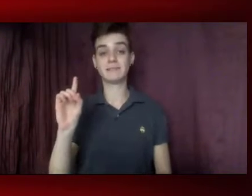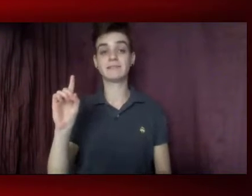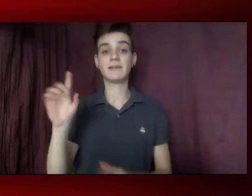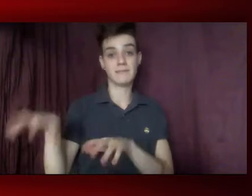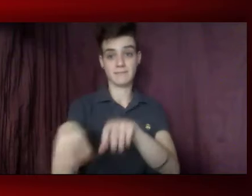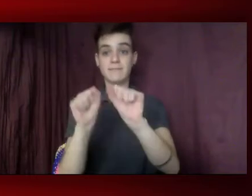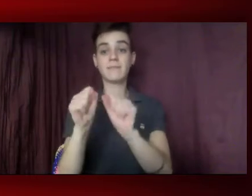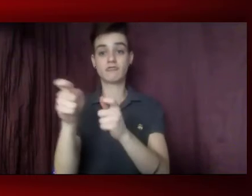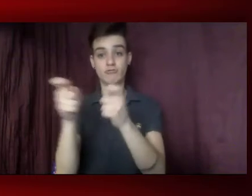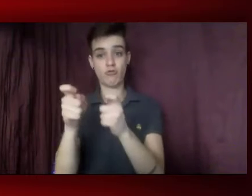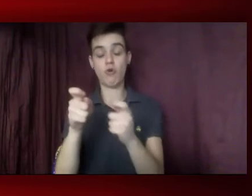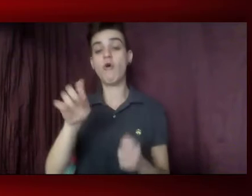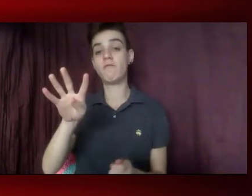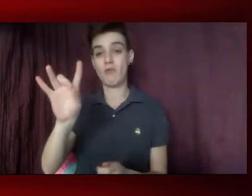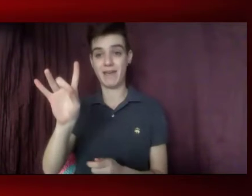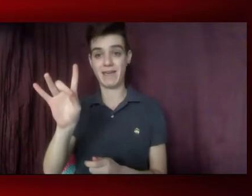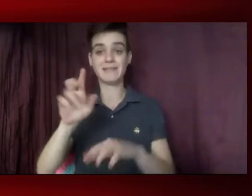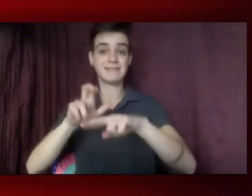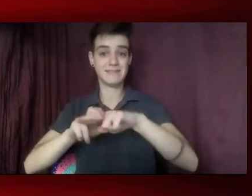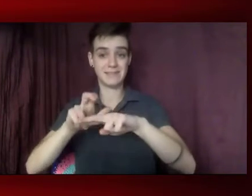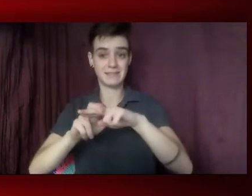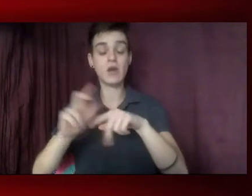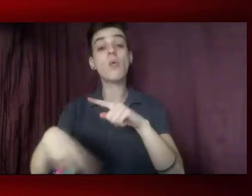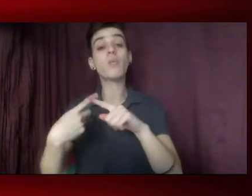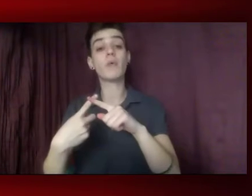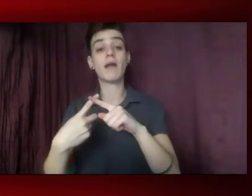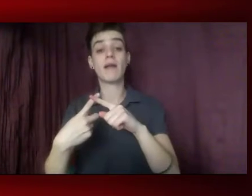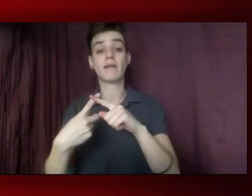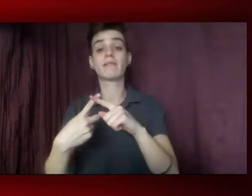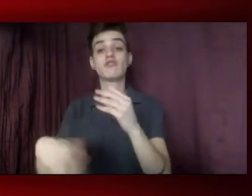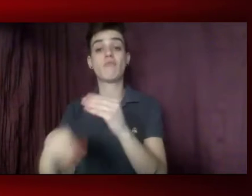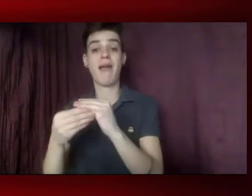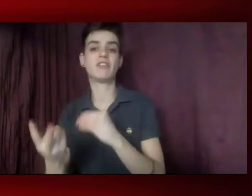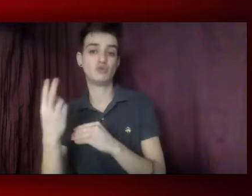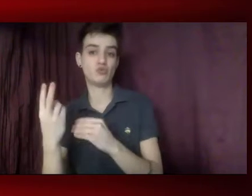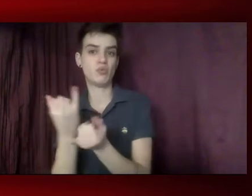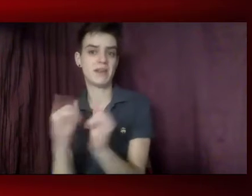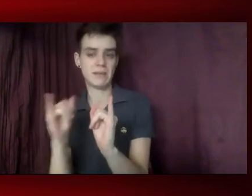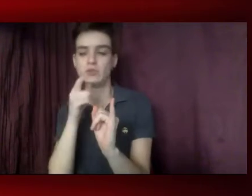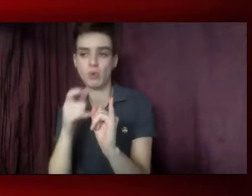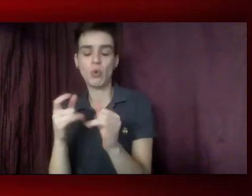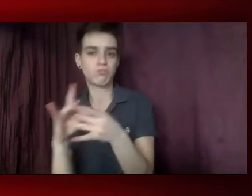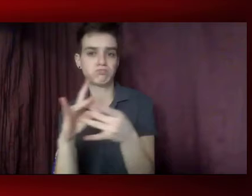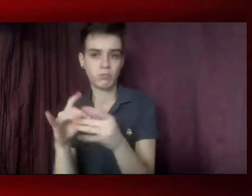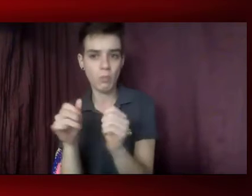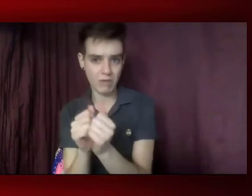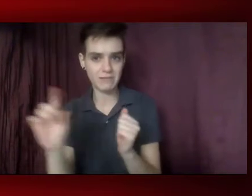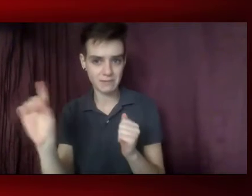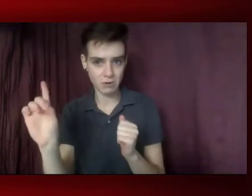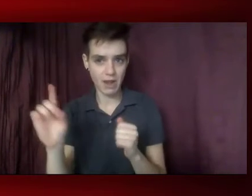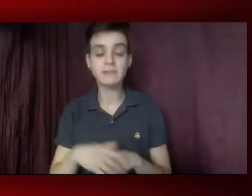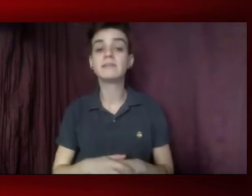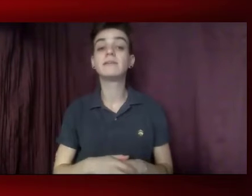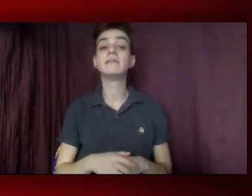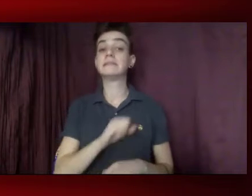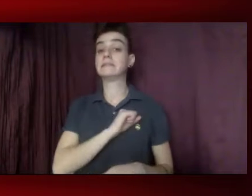of 48 seats. And when you add the two independents who caucus with the Democrats, the Senate became